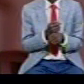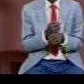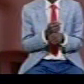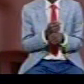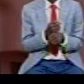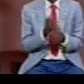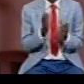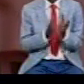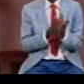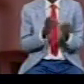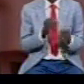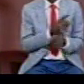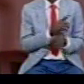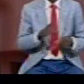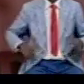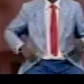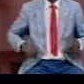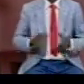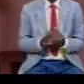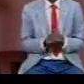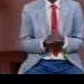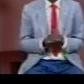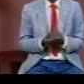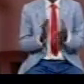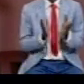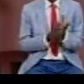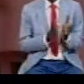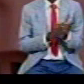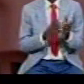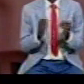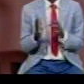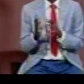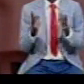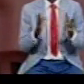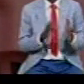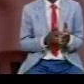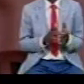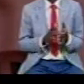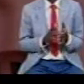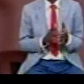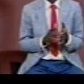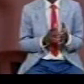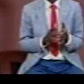praise the Lord, praise Jesus.